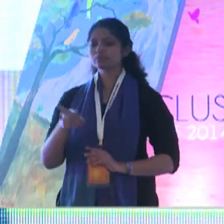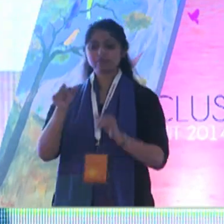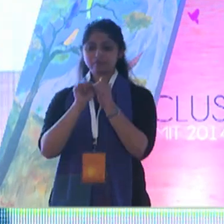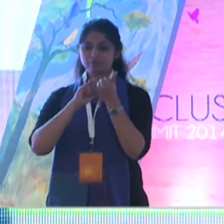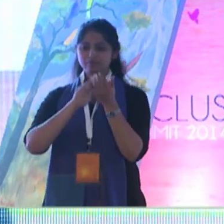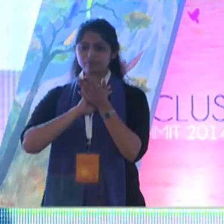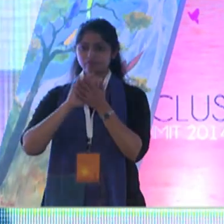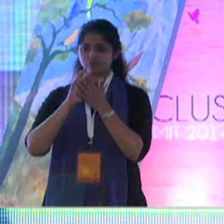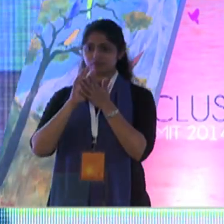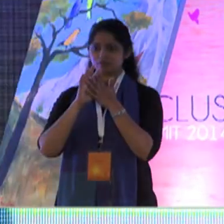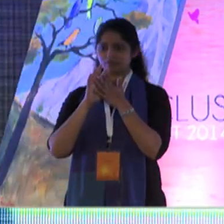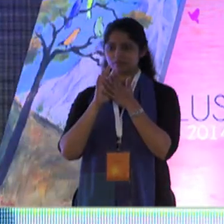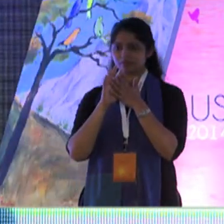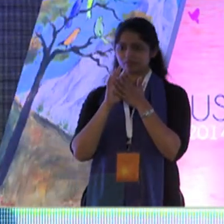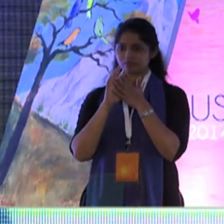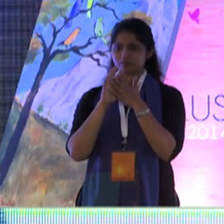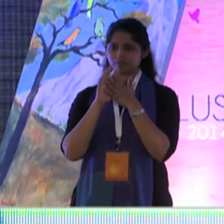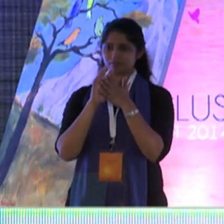Ashish